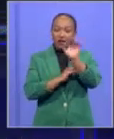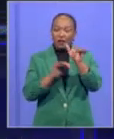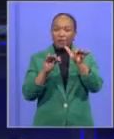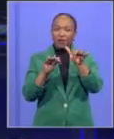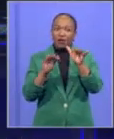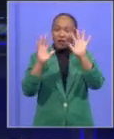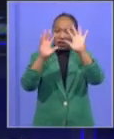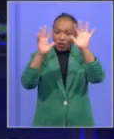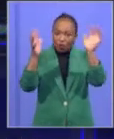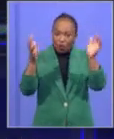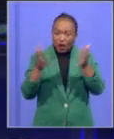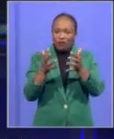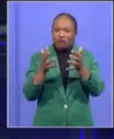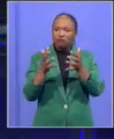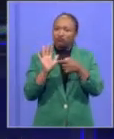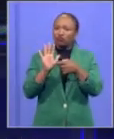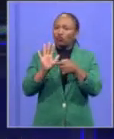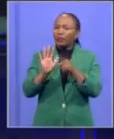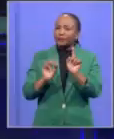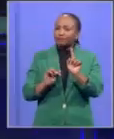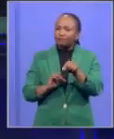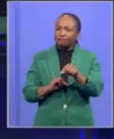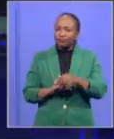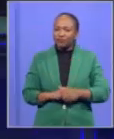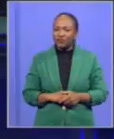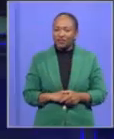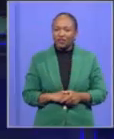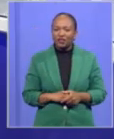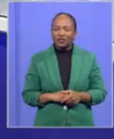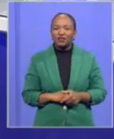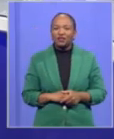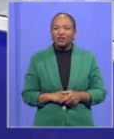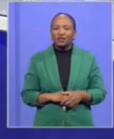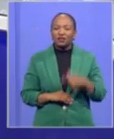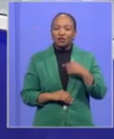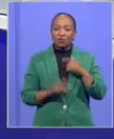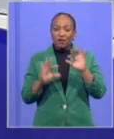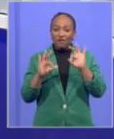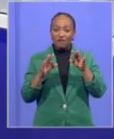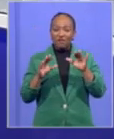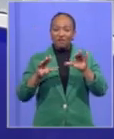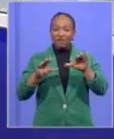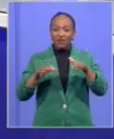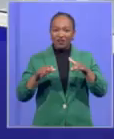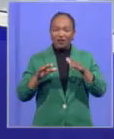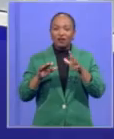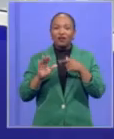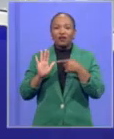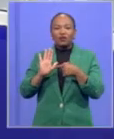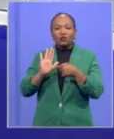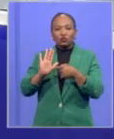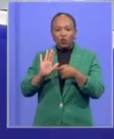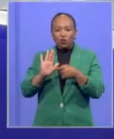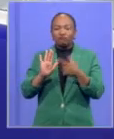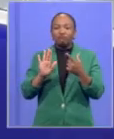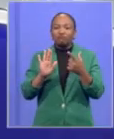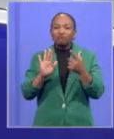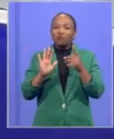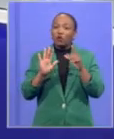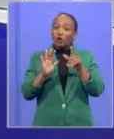ka bophara ka tsela ena eo le etsang ka yona? Re le lelapa la Nkwane re romela molaetsa wa